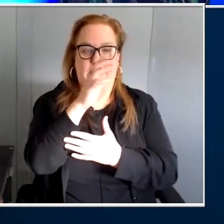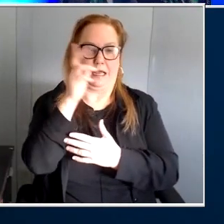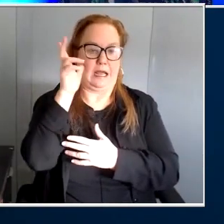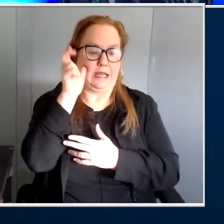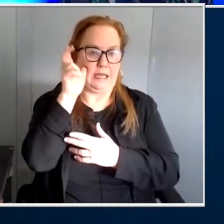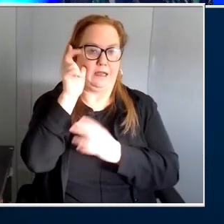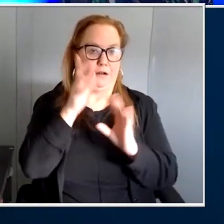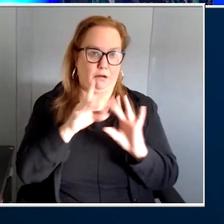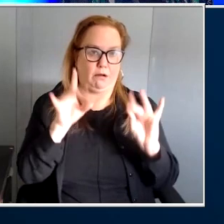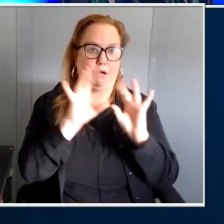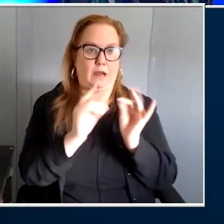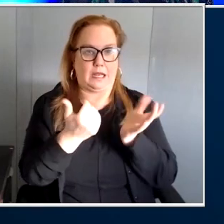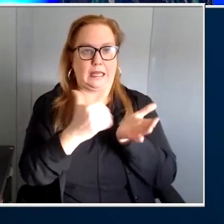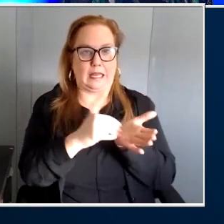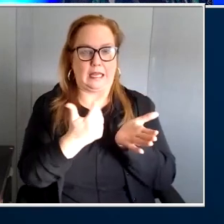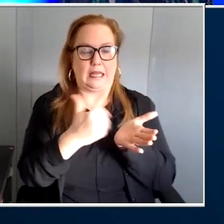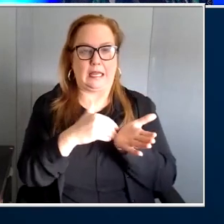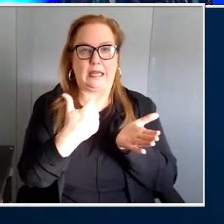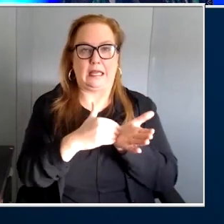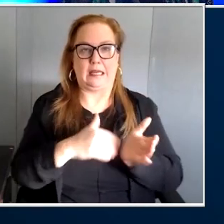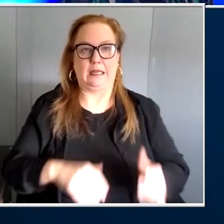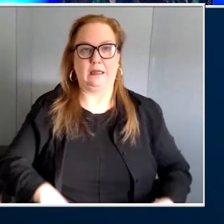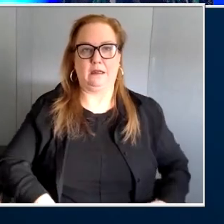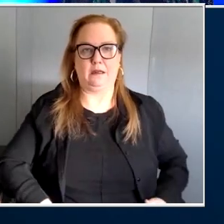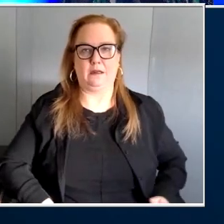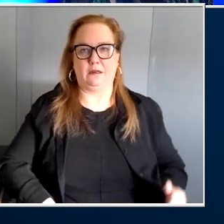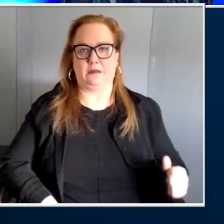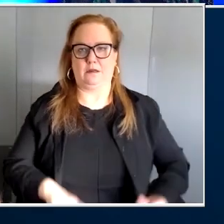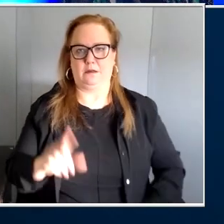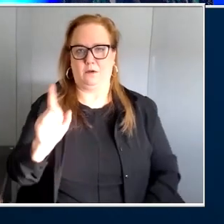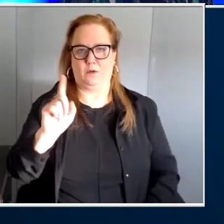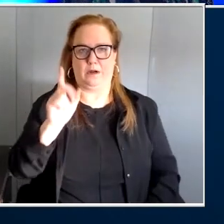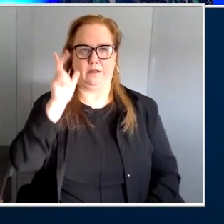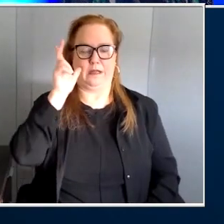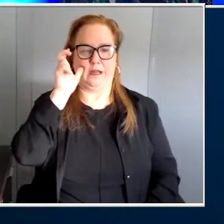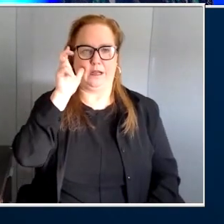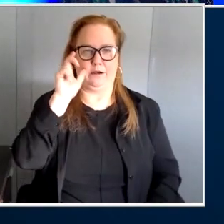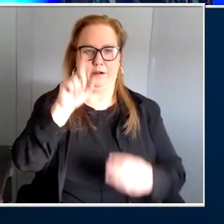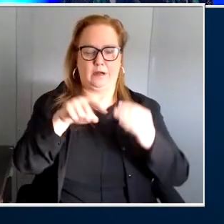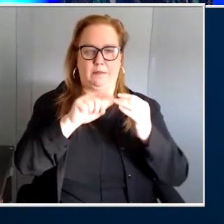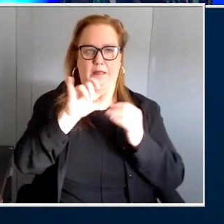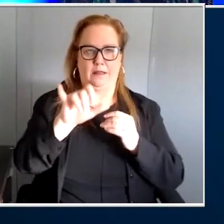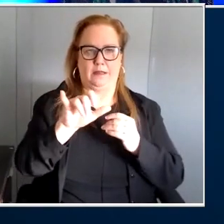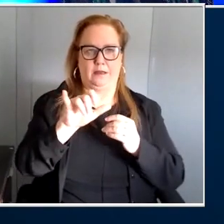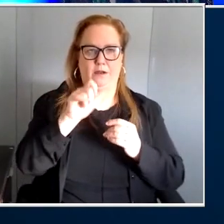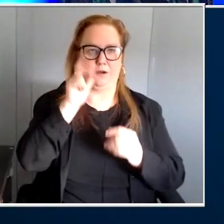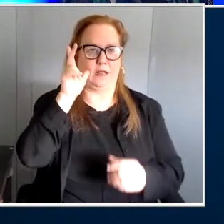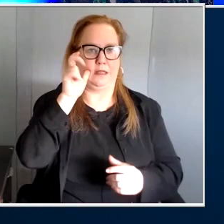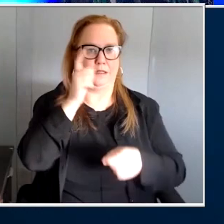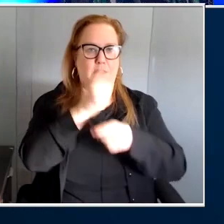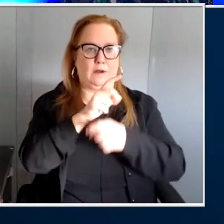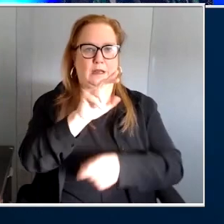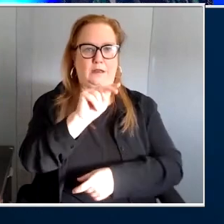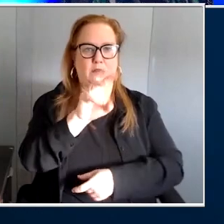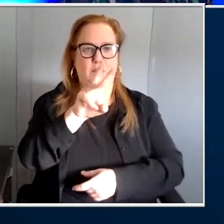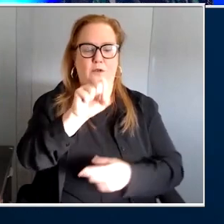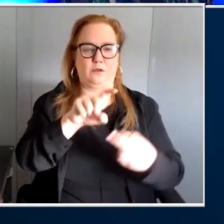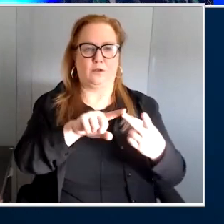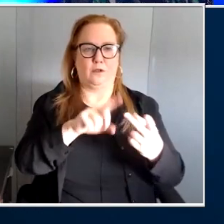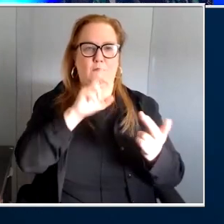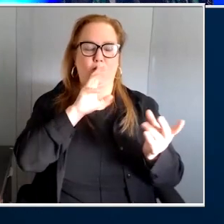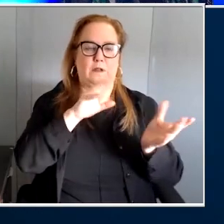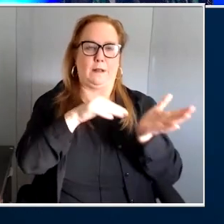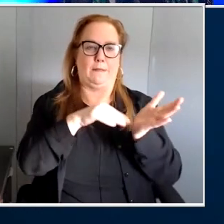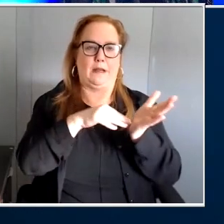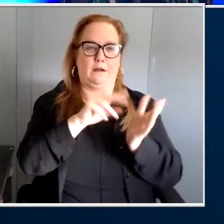about lately. Thoughts on that? Well, I don't know where they're hearing about it, Hawkeye. You're not listening to the right news stations. You're not listening to the real medical news. Yeah, I'm